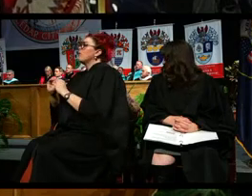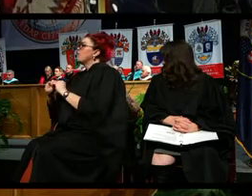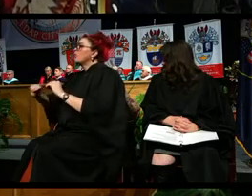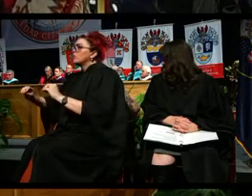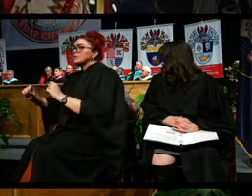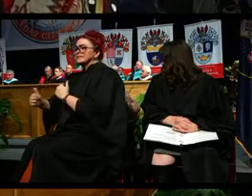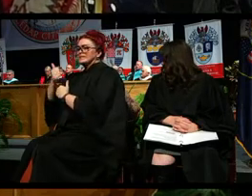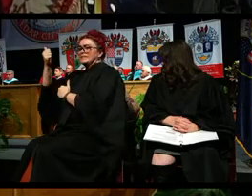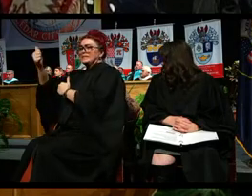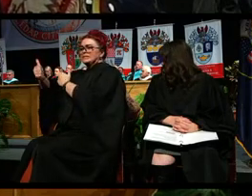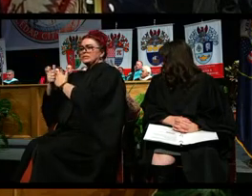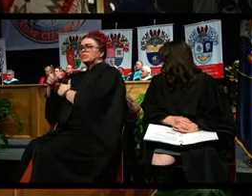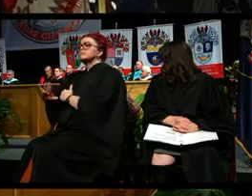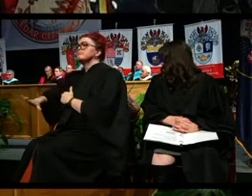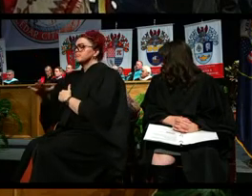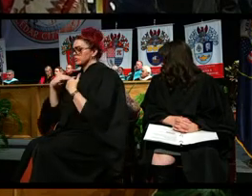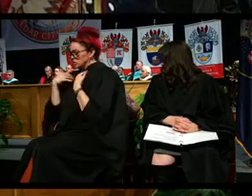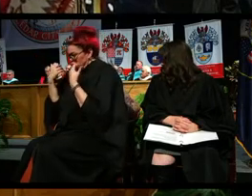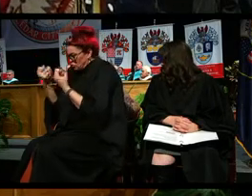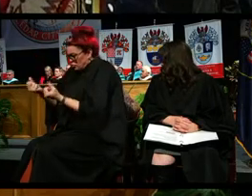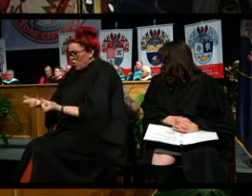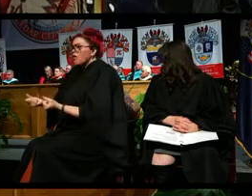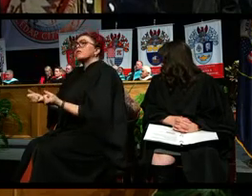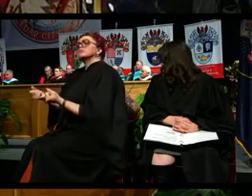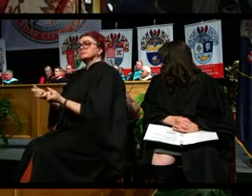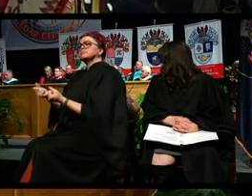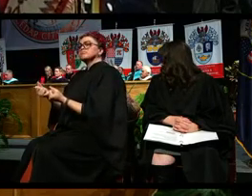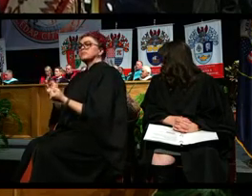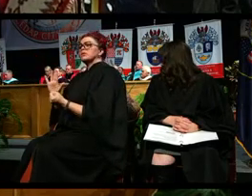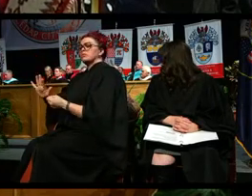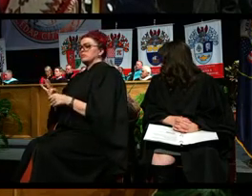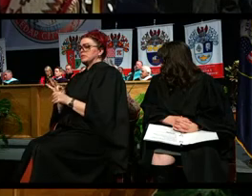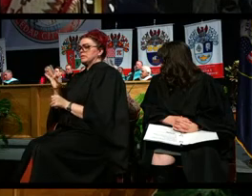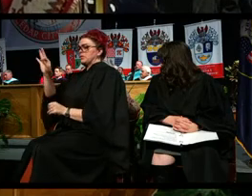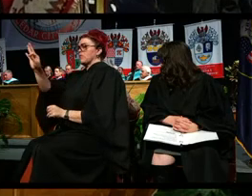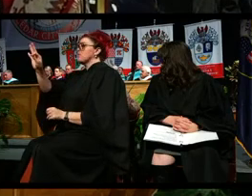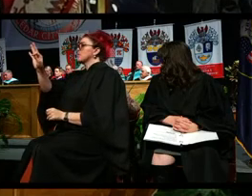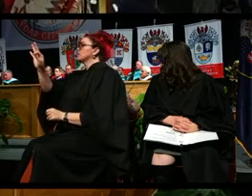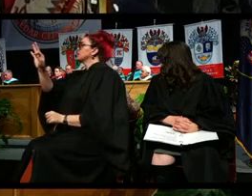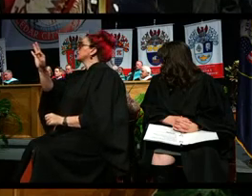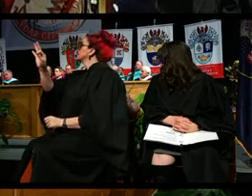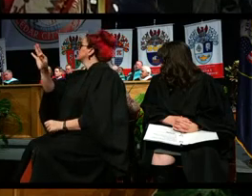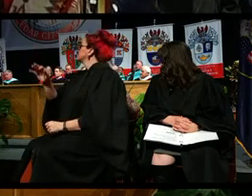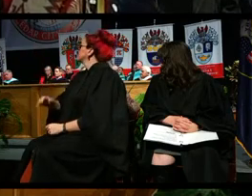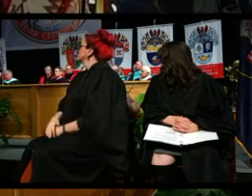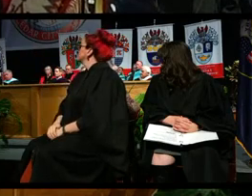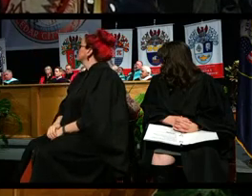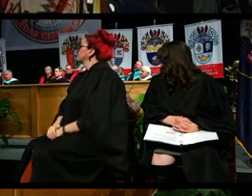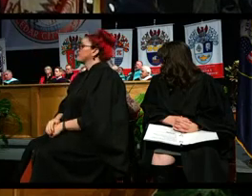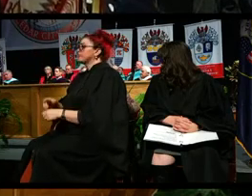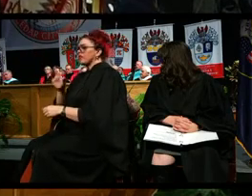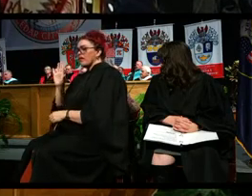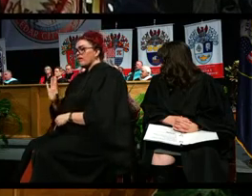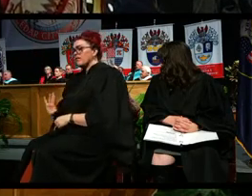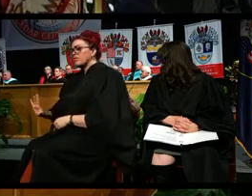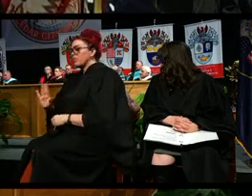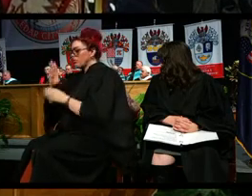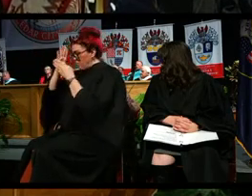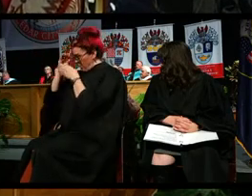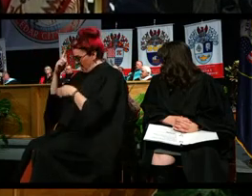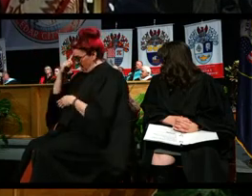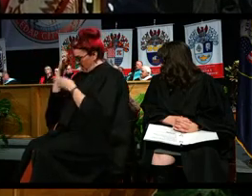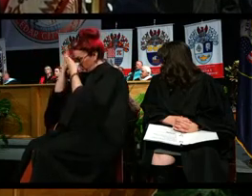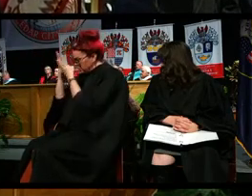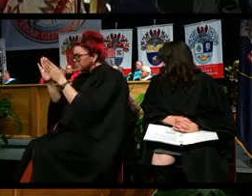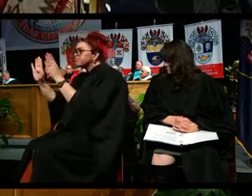that they will be strong in spirit and the things that they need at this institution. Open the minds of those